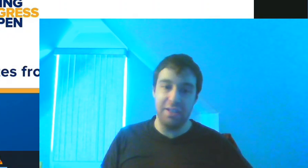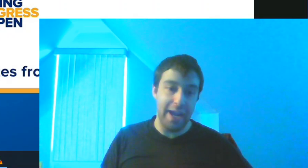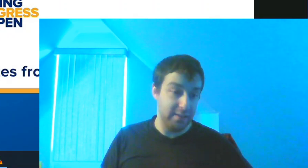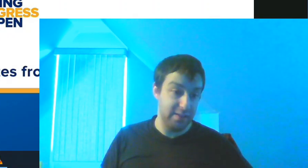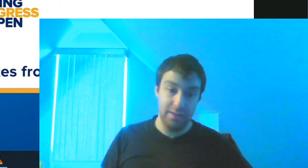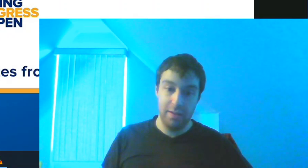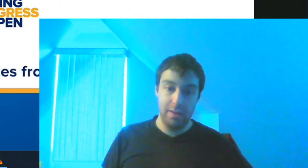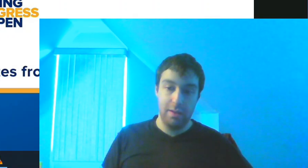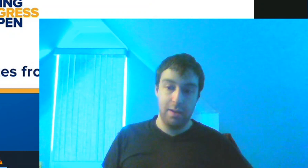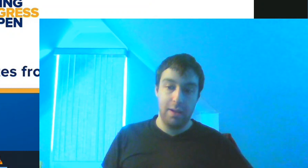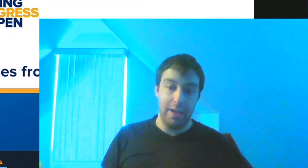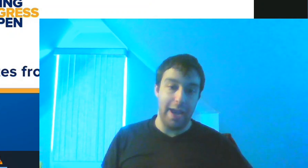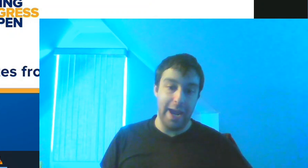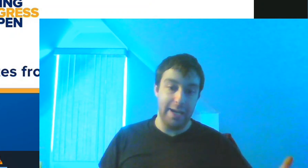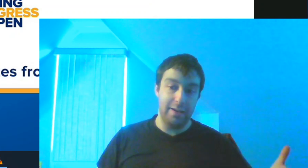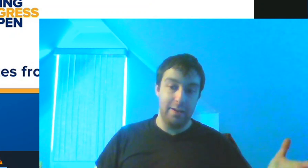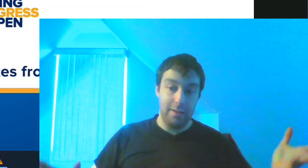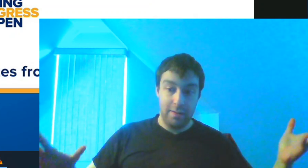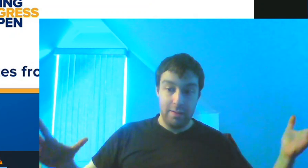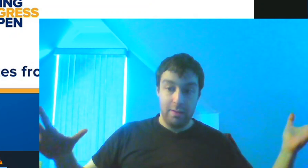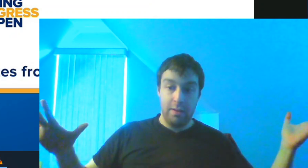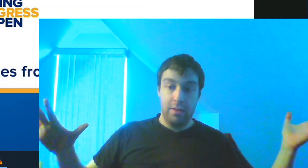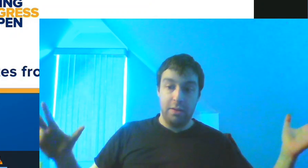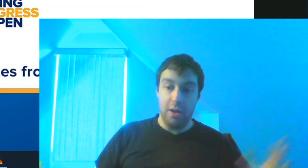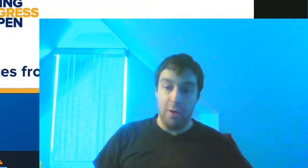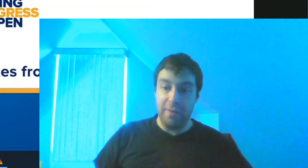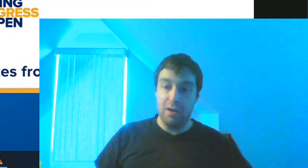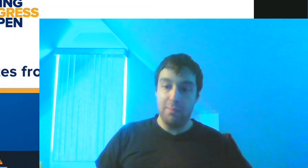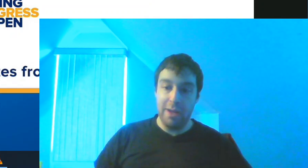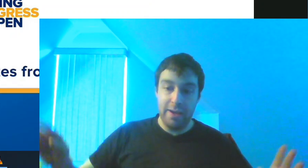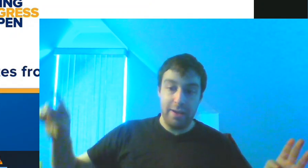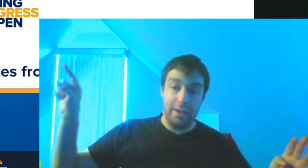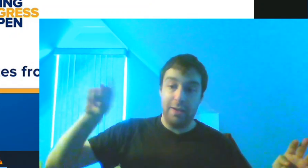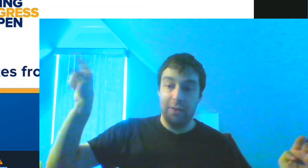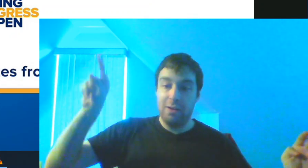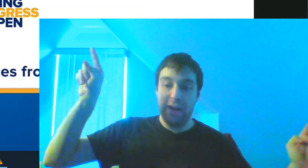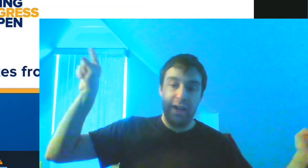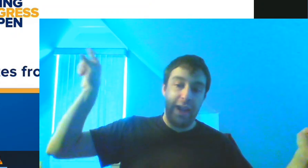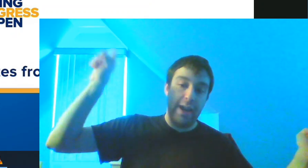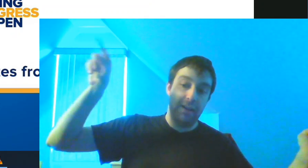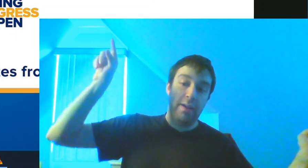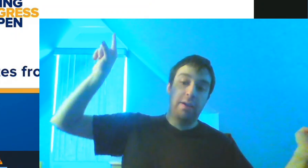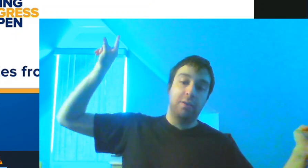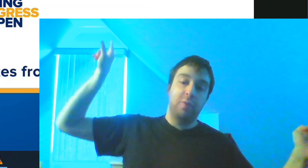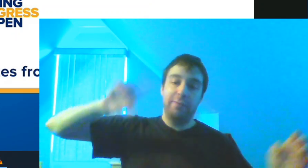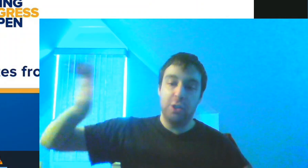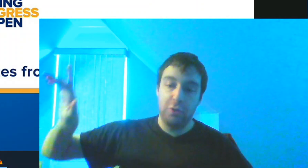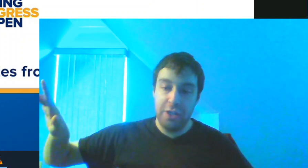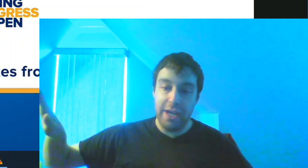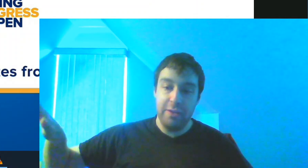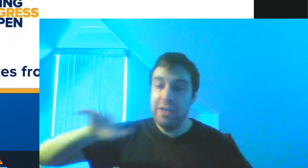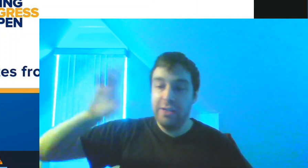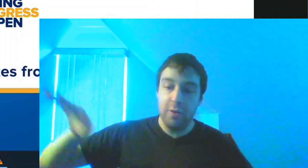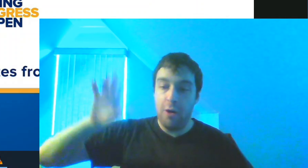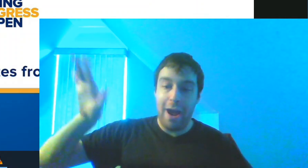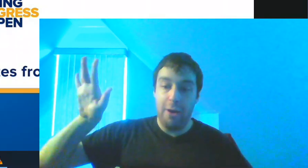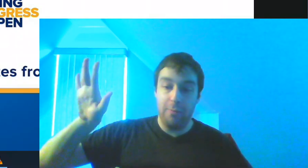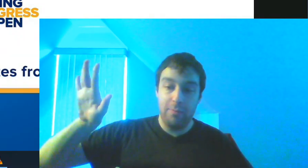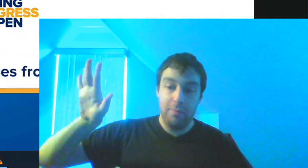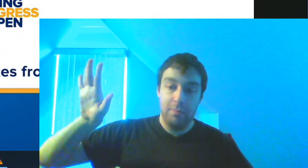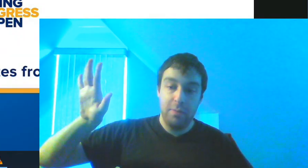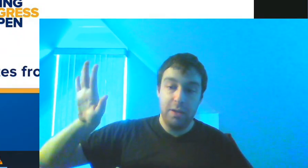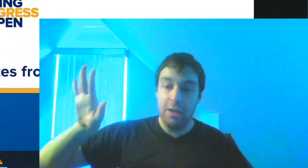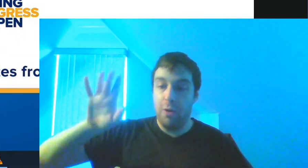themselves these days. And, if you're a mother and you have children and you need to go